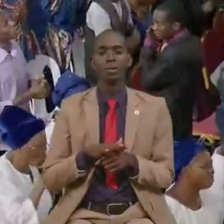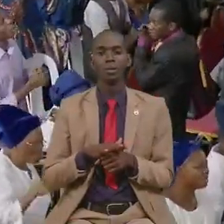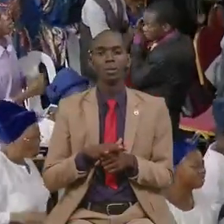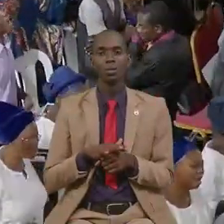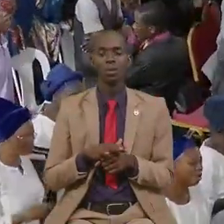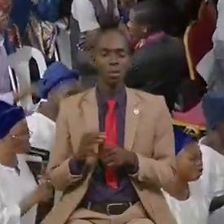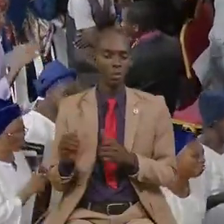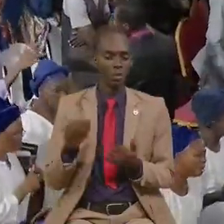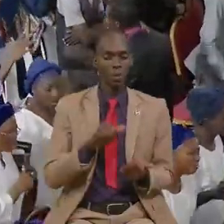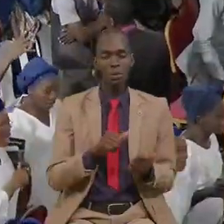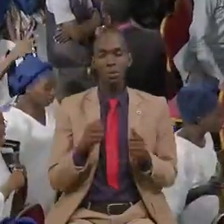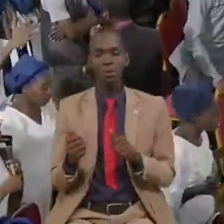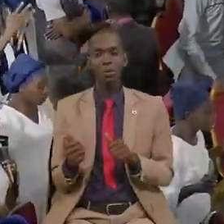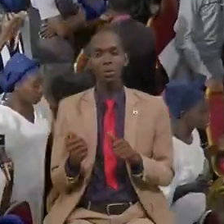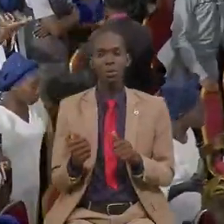baptized,